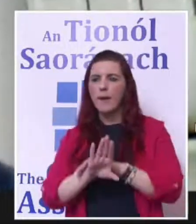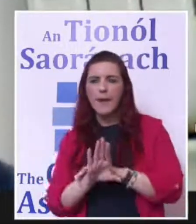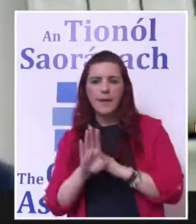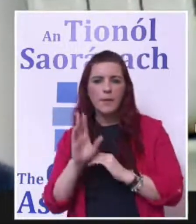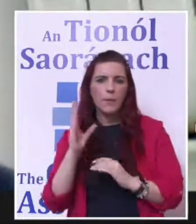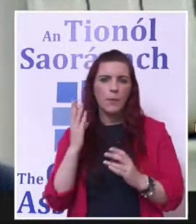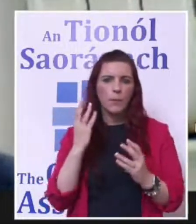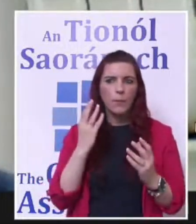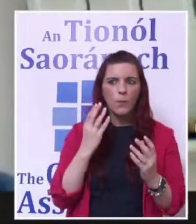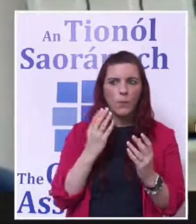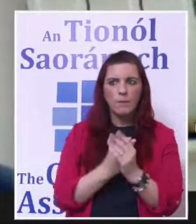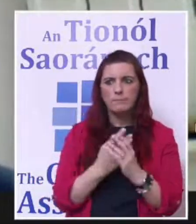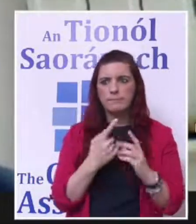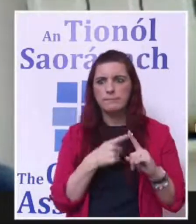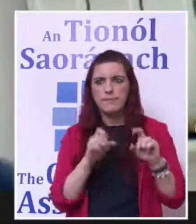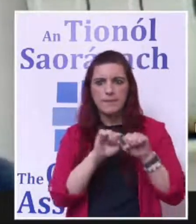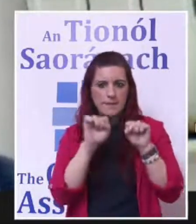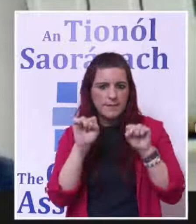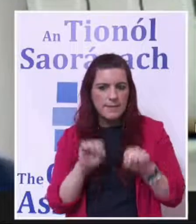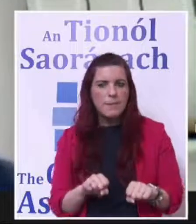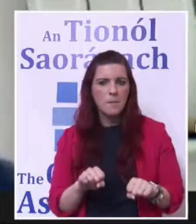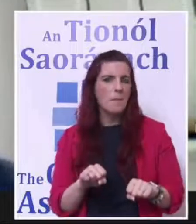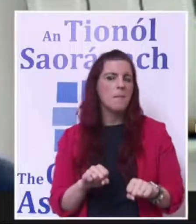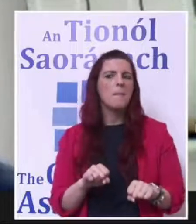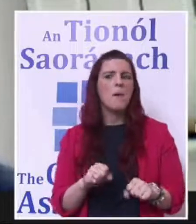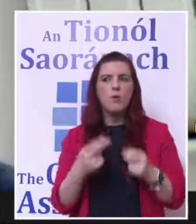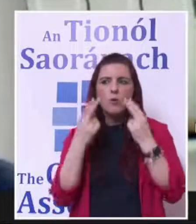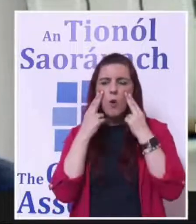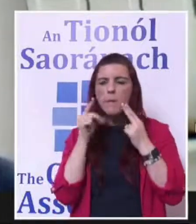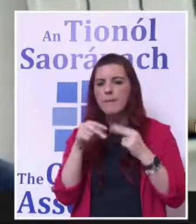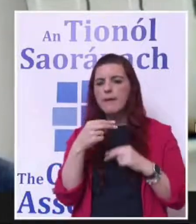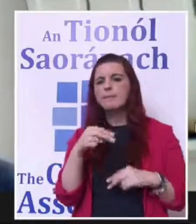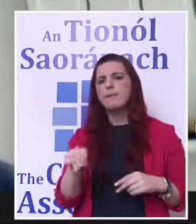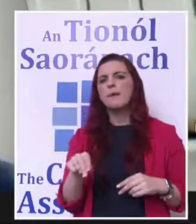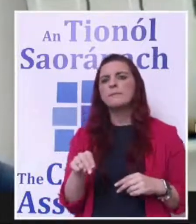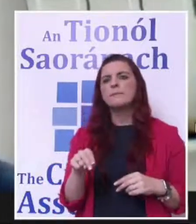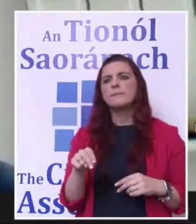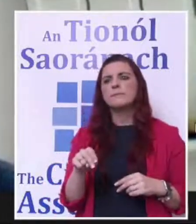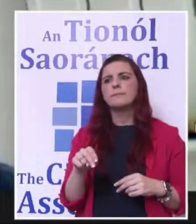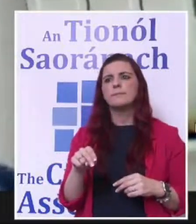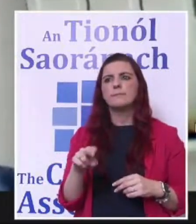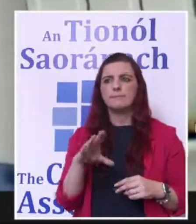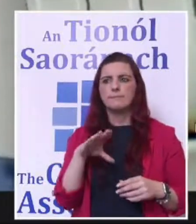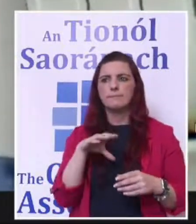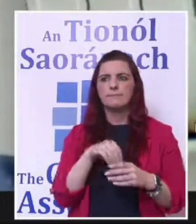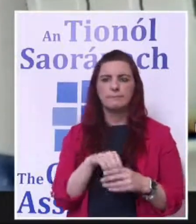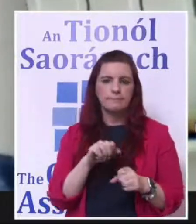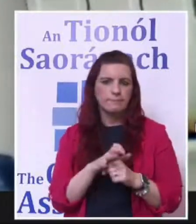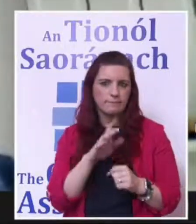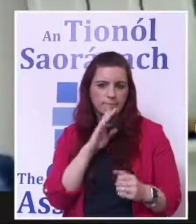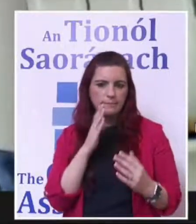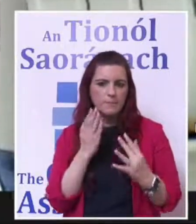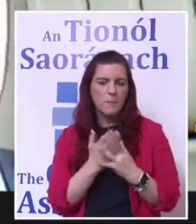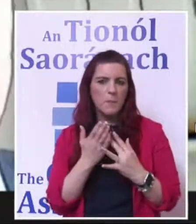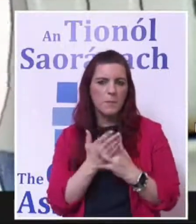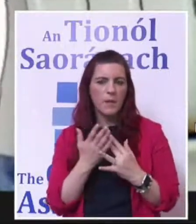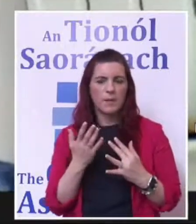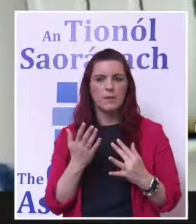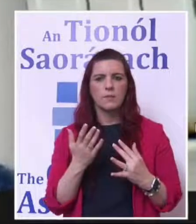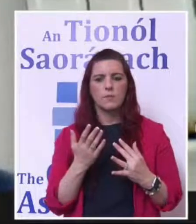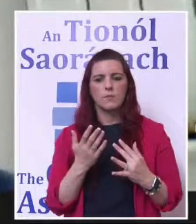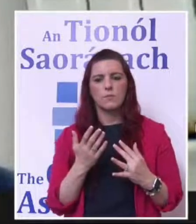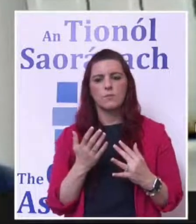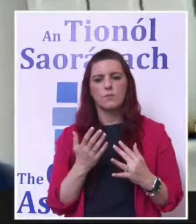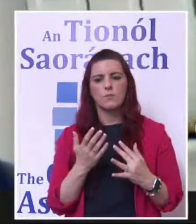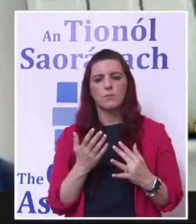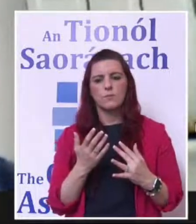a personal assistant or whatever tends not to work. They do need to have access to levels of expertise